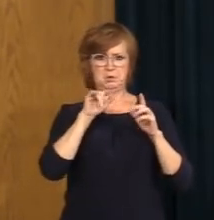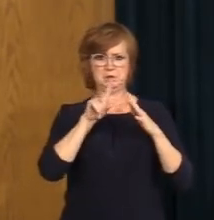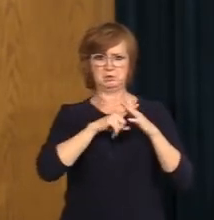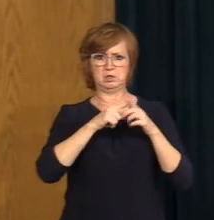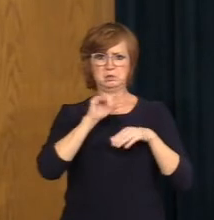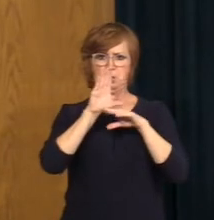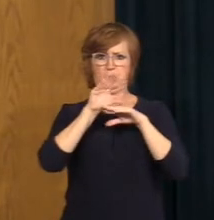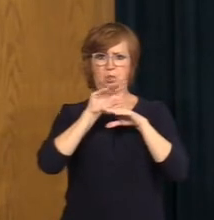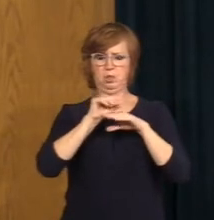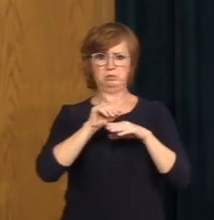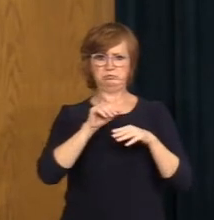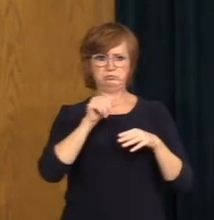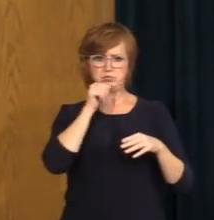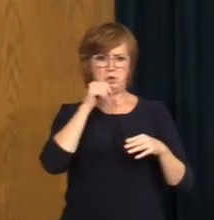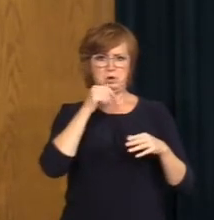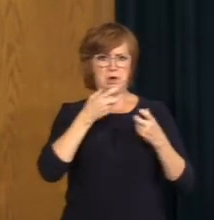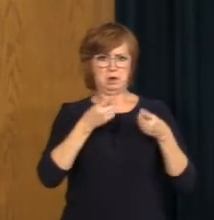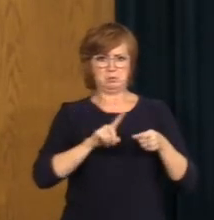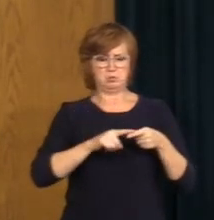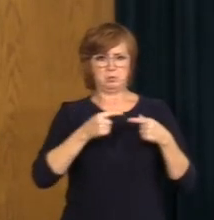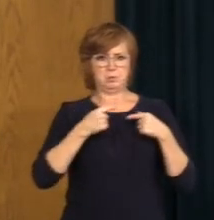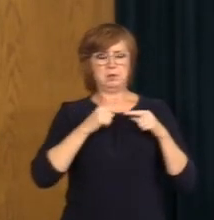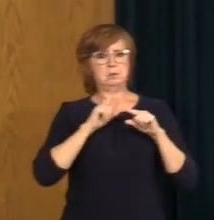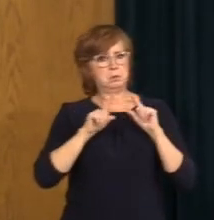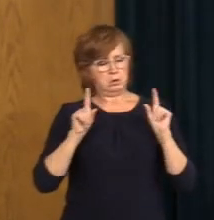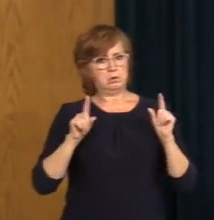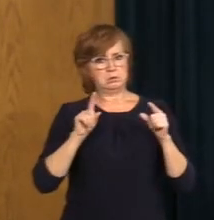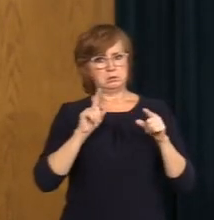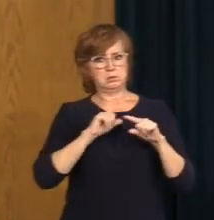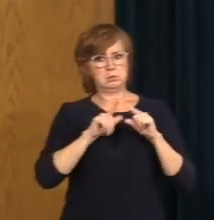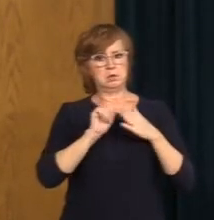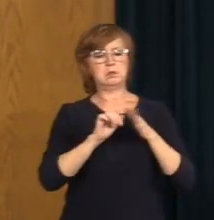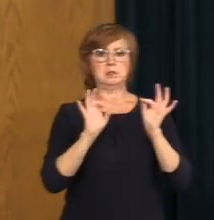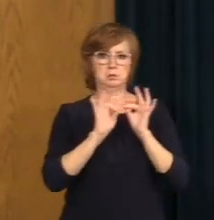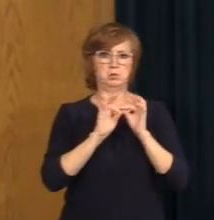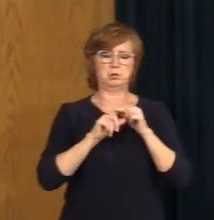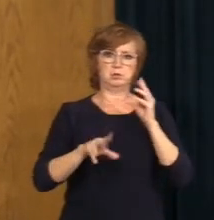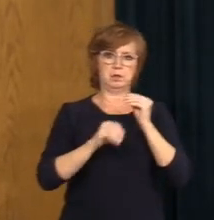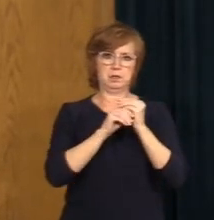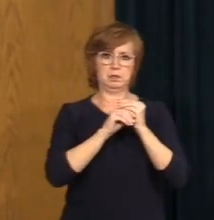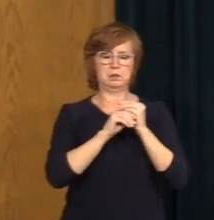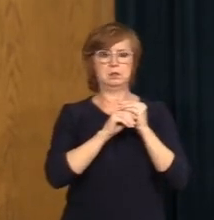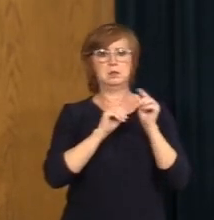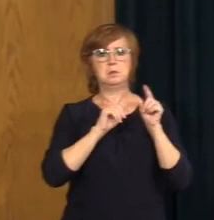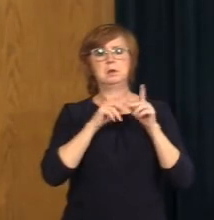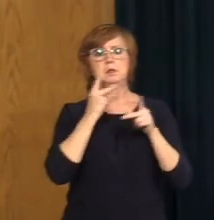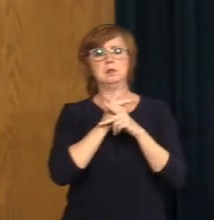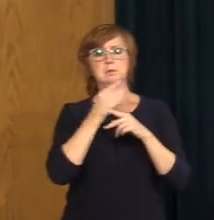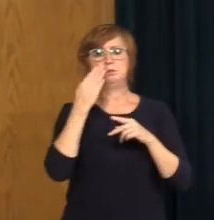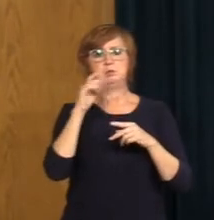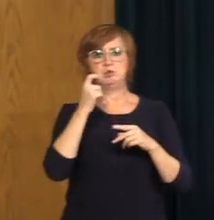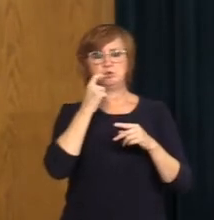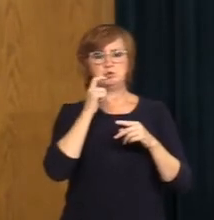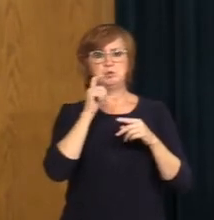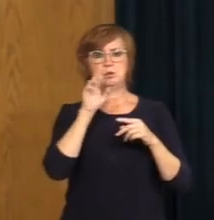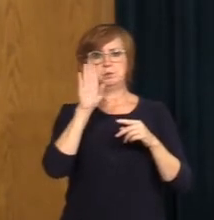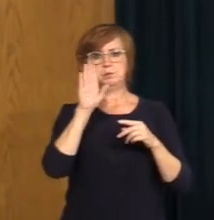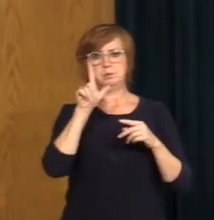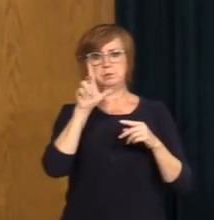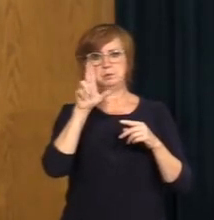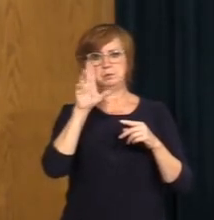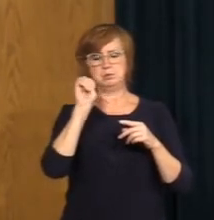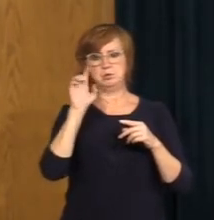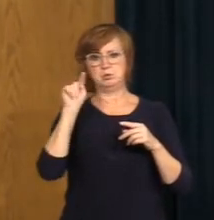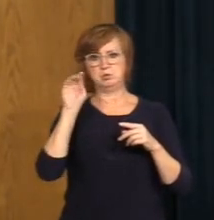this is going to be an important addition to contact tracing. It doesn't replace contact tracing. That detailed interview that public health does with a case